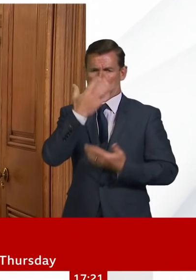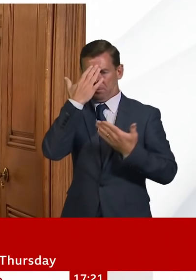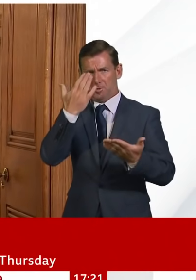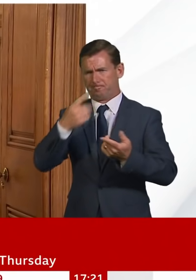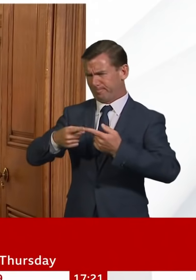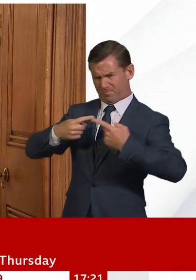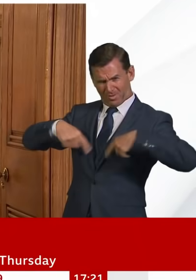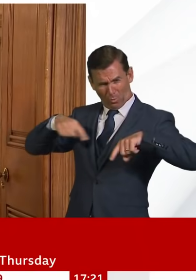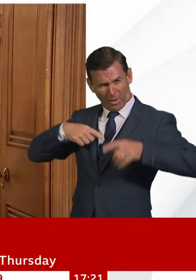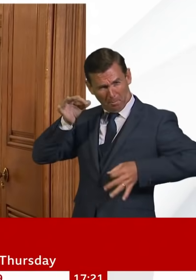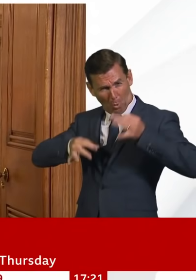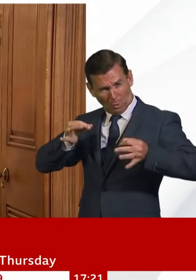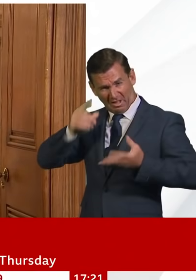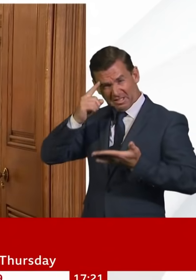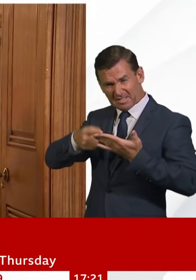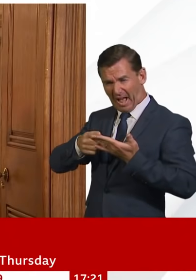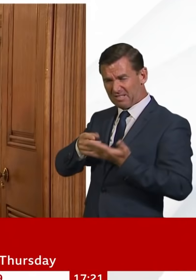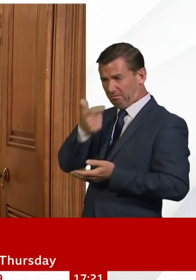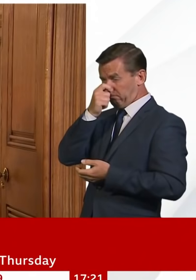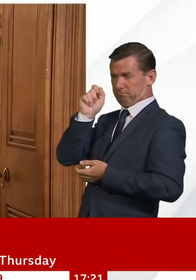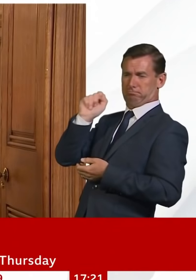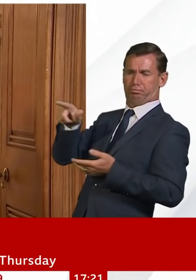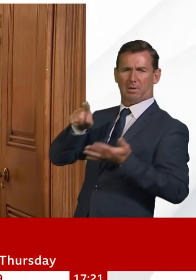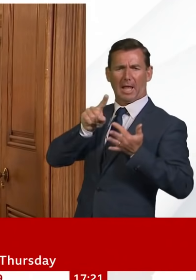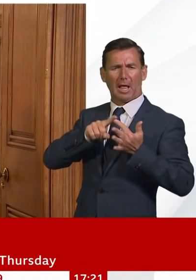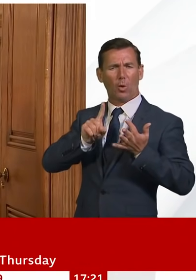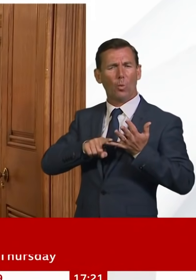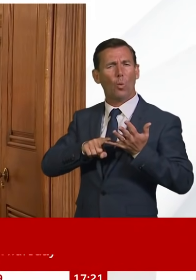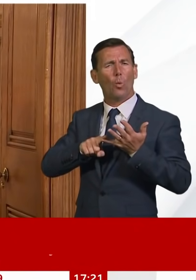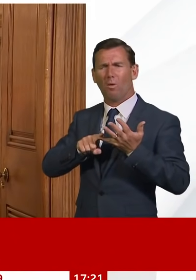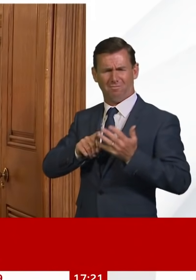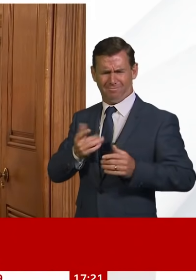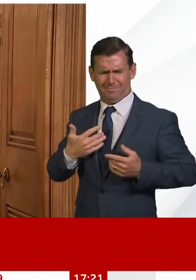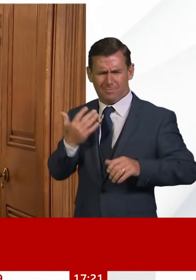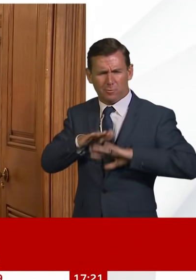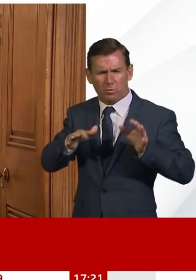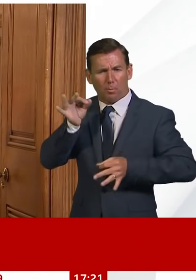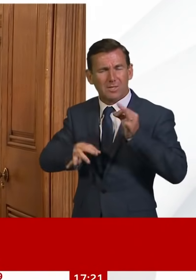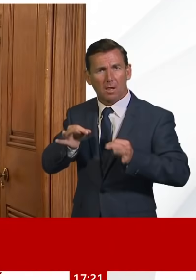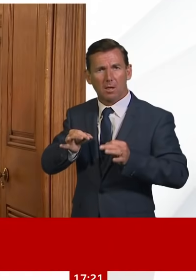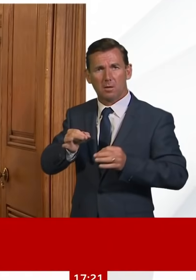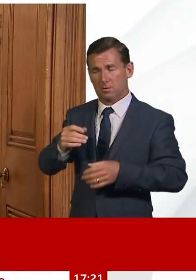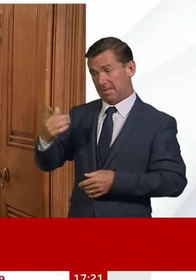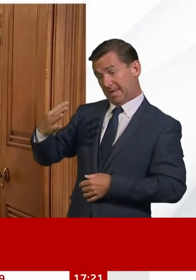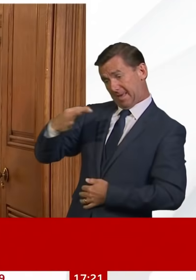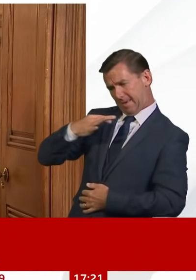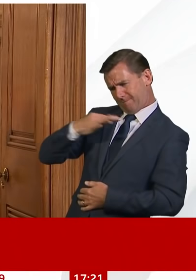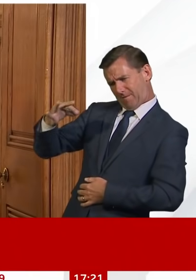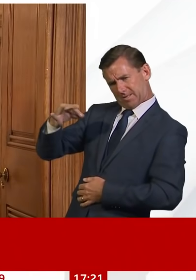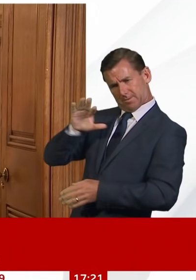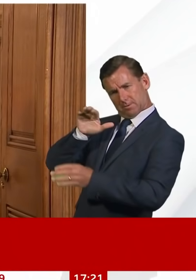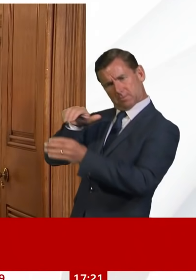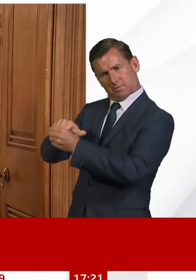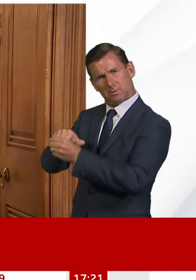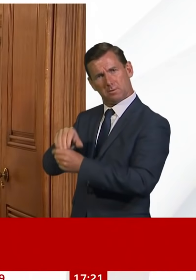to participate in that scheme. When we did receive an invitation in the Department for Health, because it